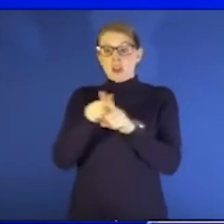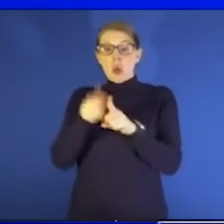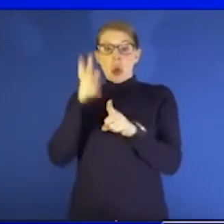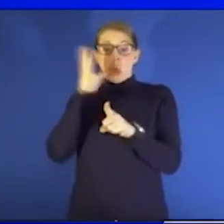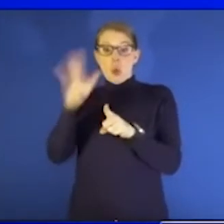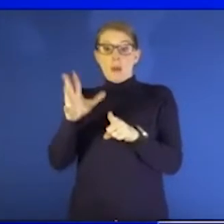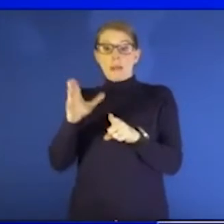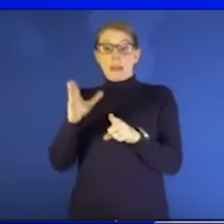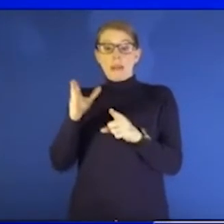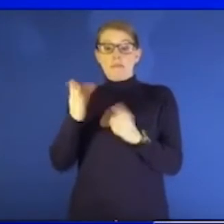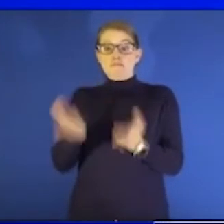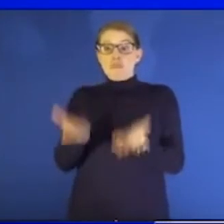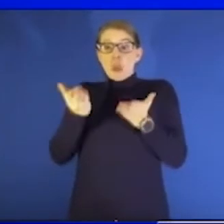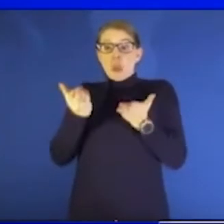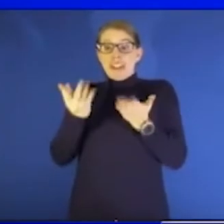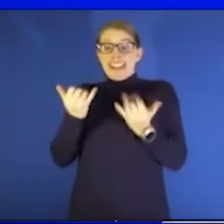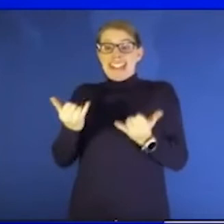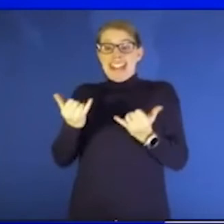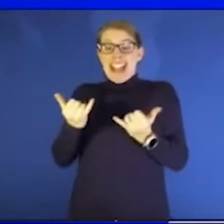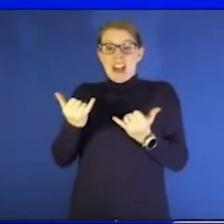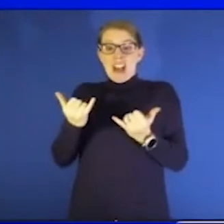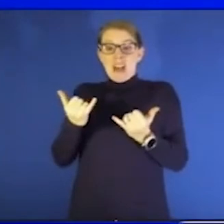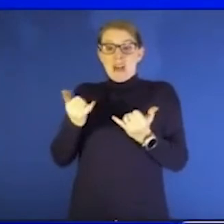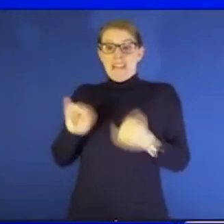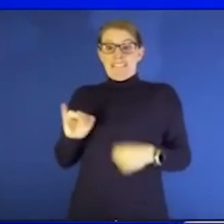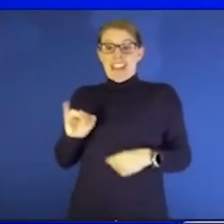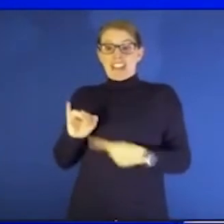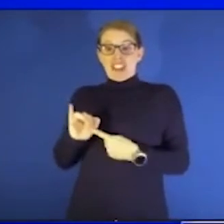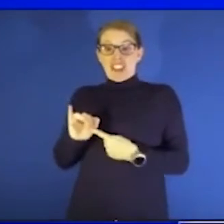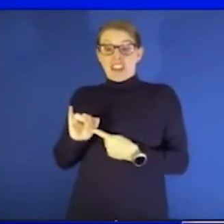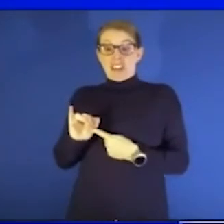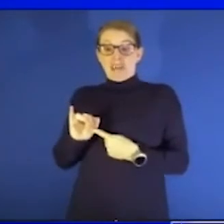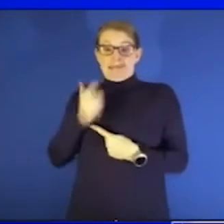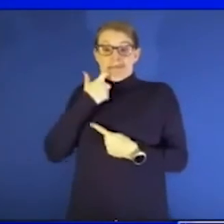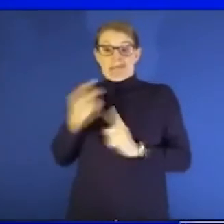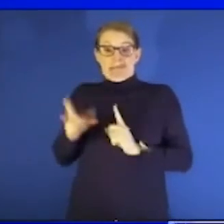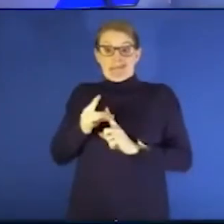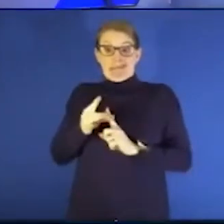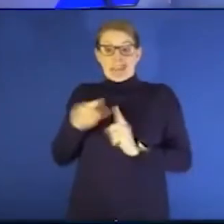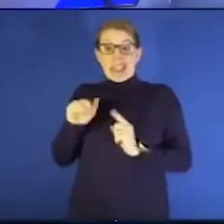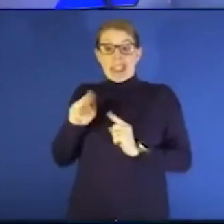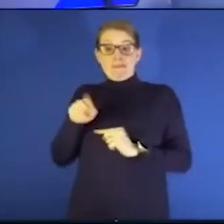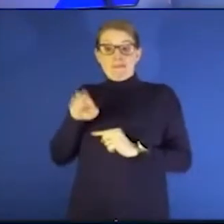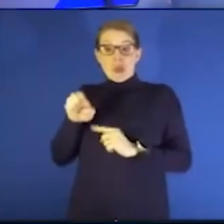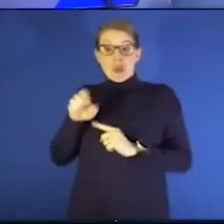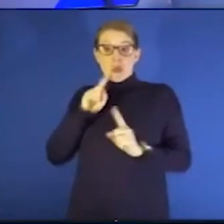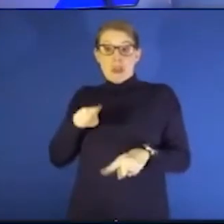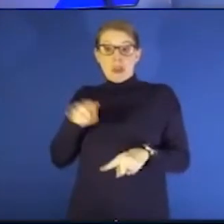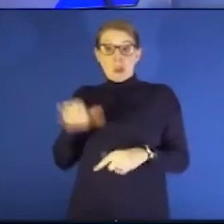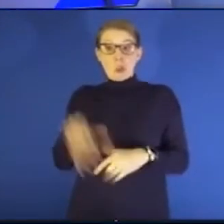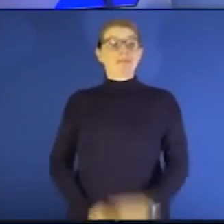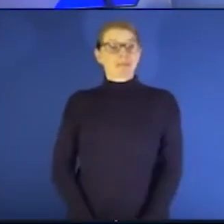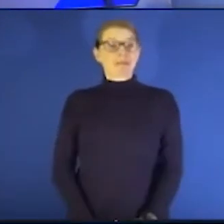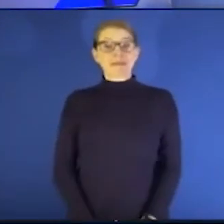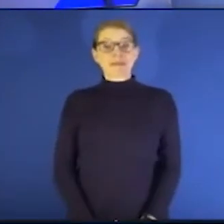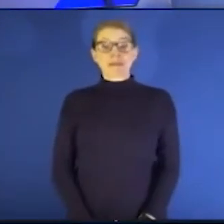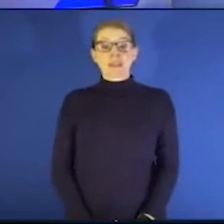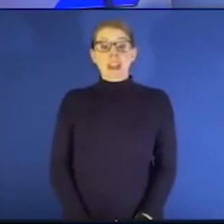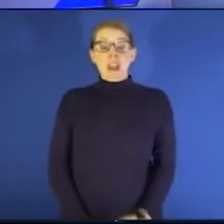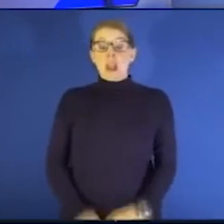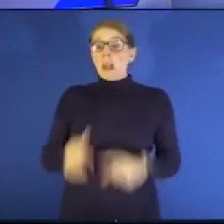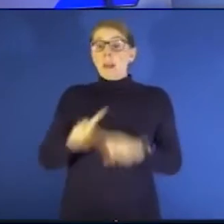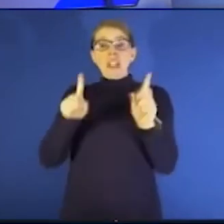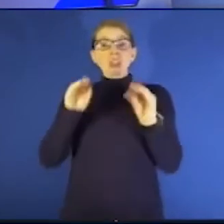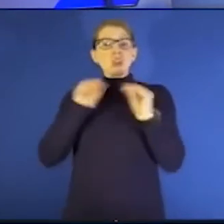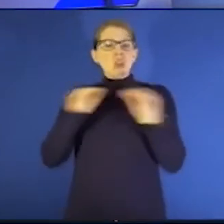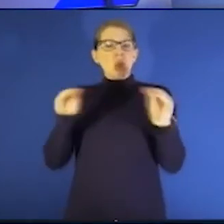that that infection immune response that you've had as well. So, but no specific guidance from the